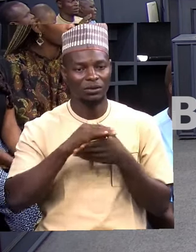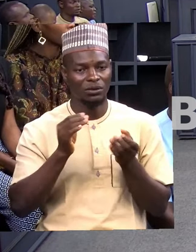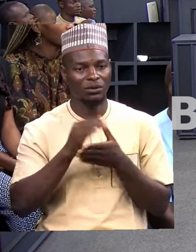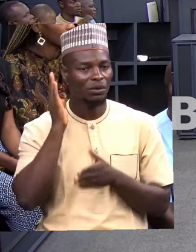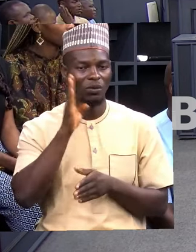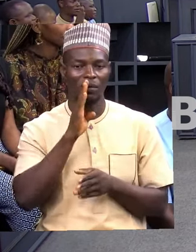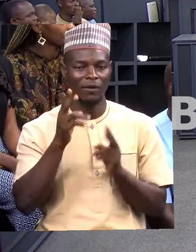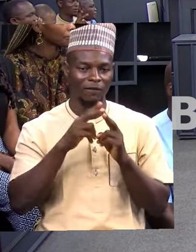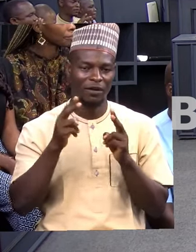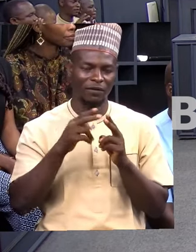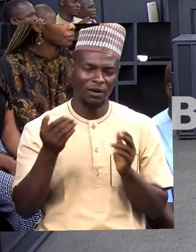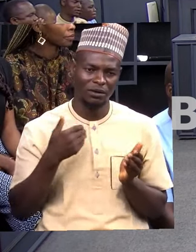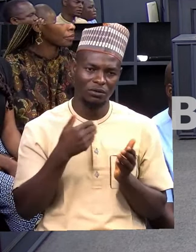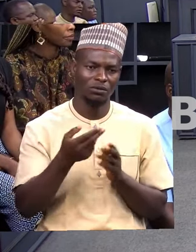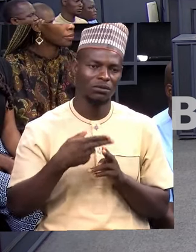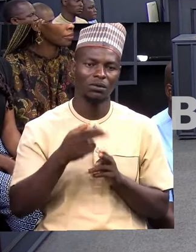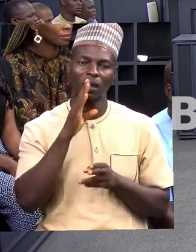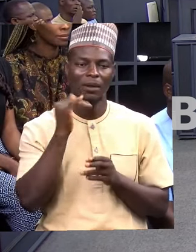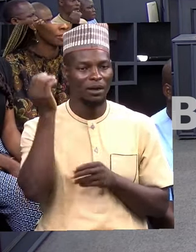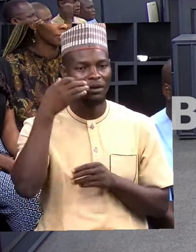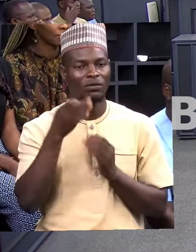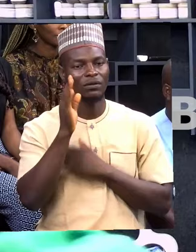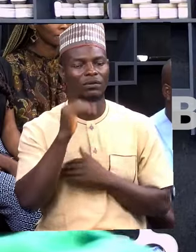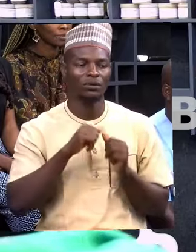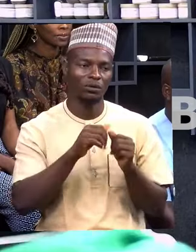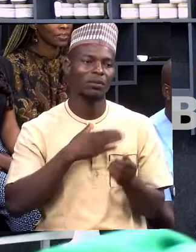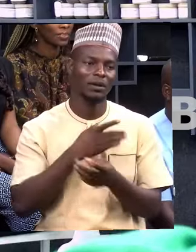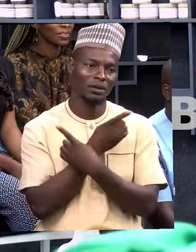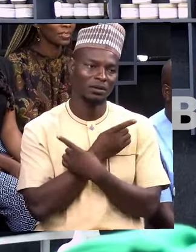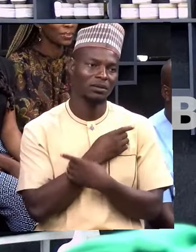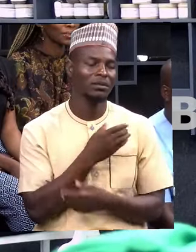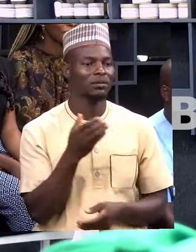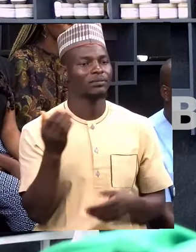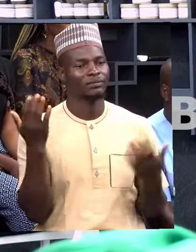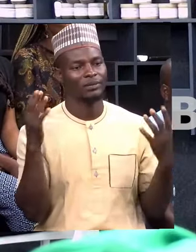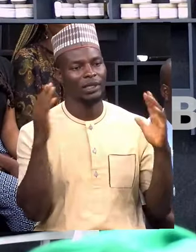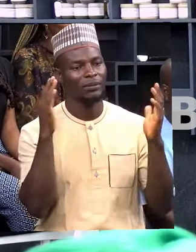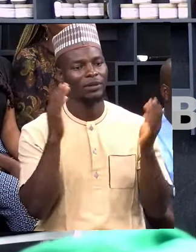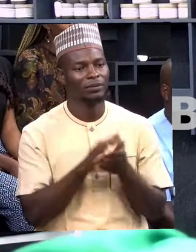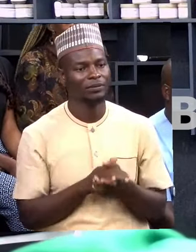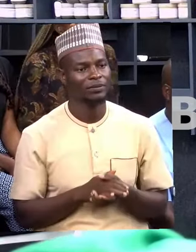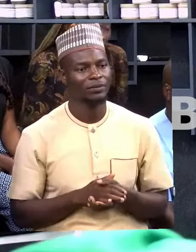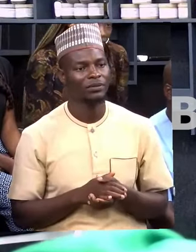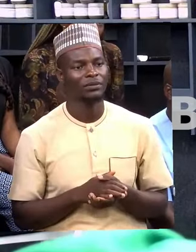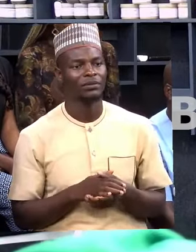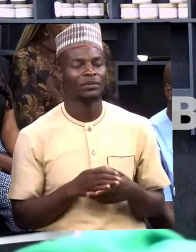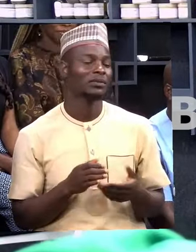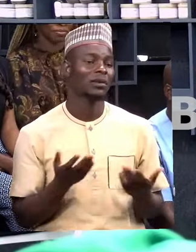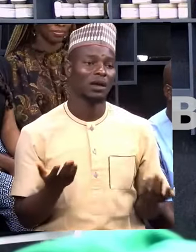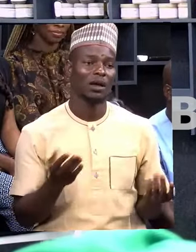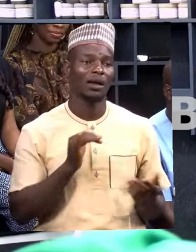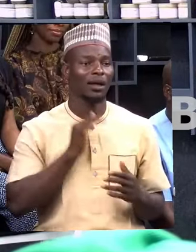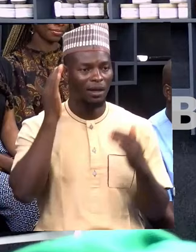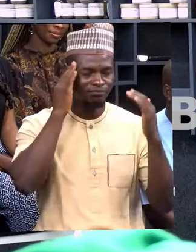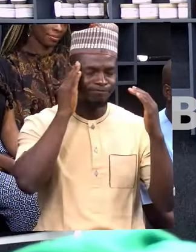God. I'm going to continue on my door. Embelembe. Oh, no. Ah, I greet